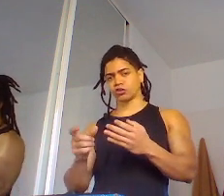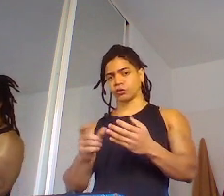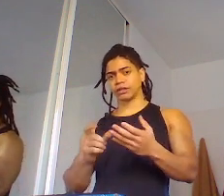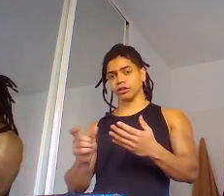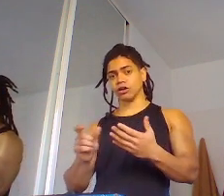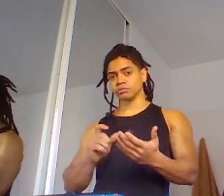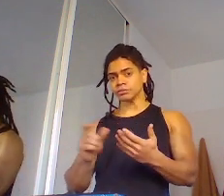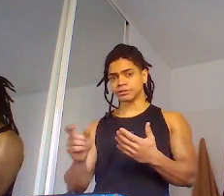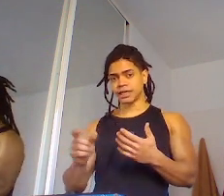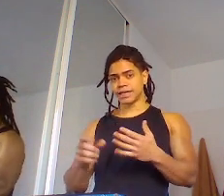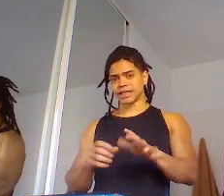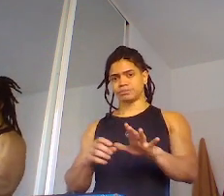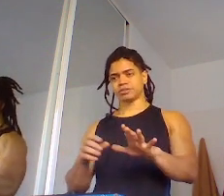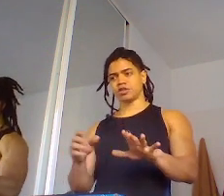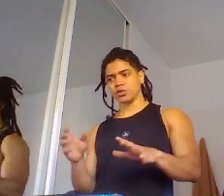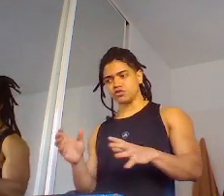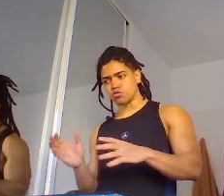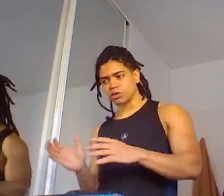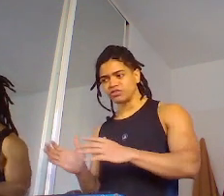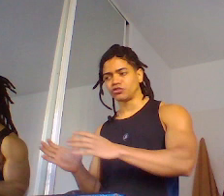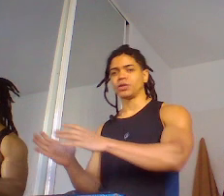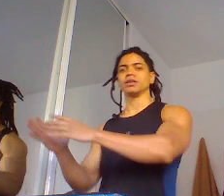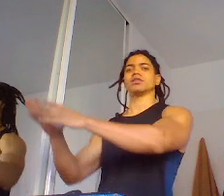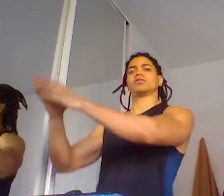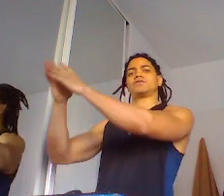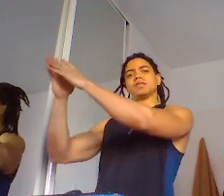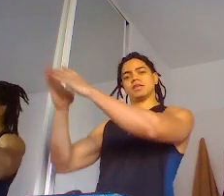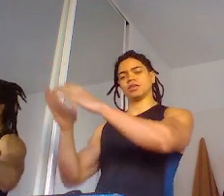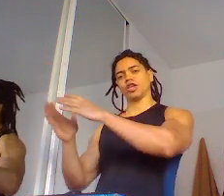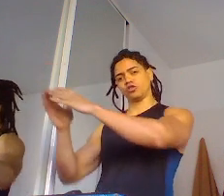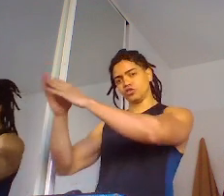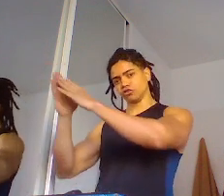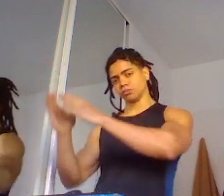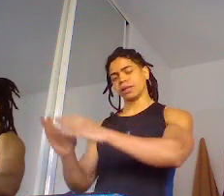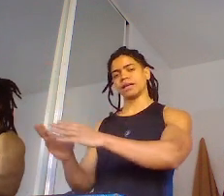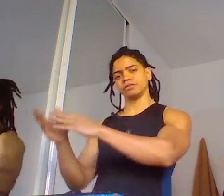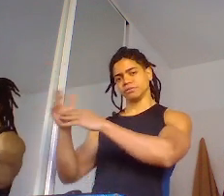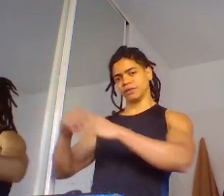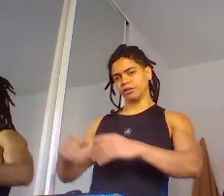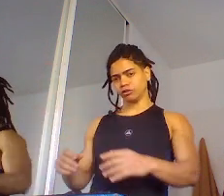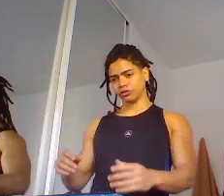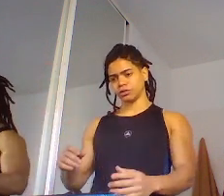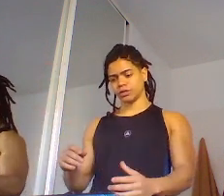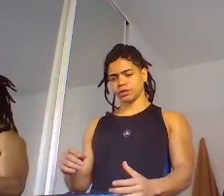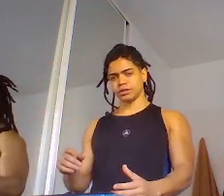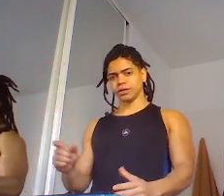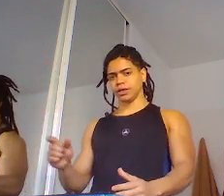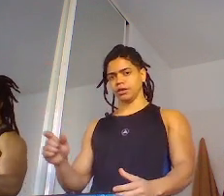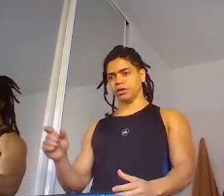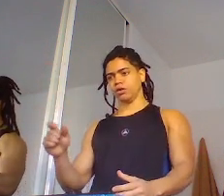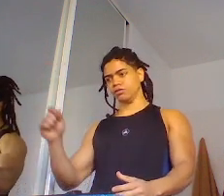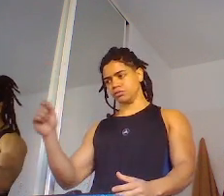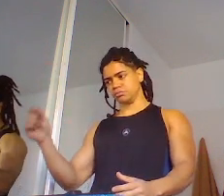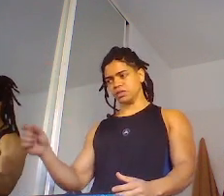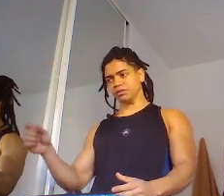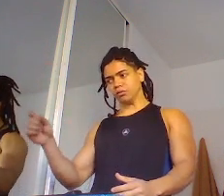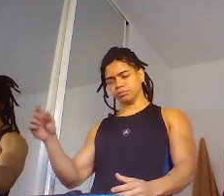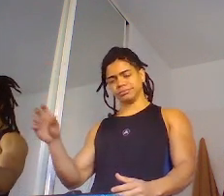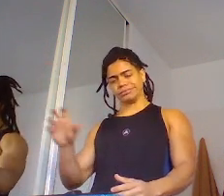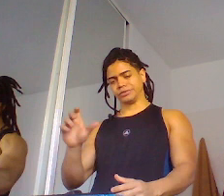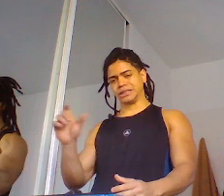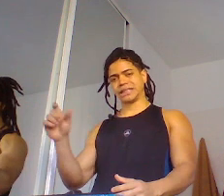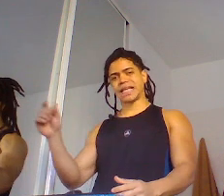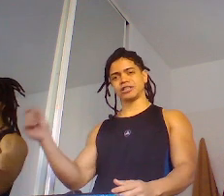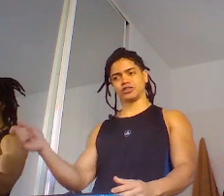or trade loans, especially when you want to negotiate to your suppliers and vendors on